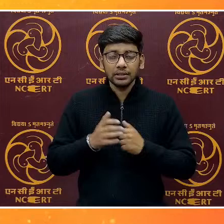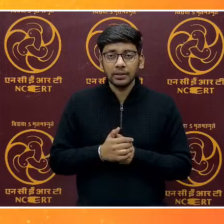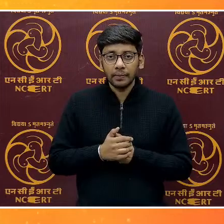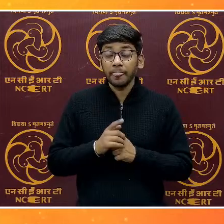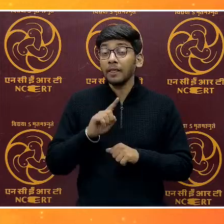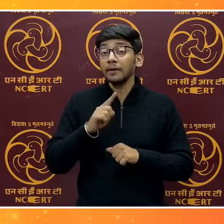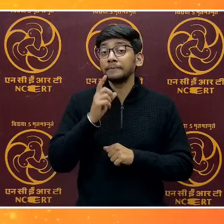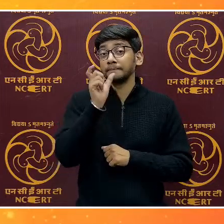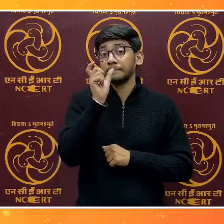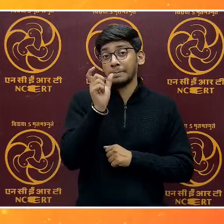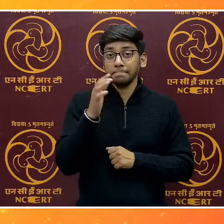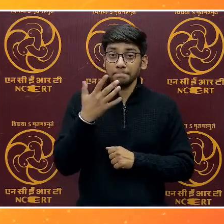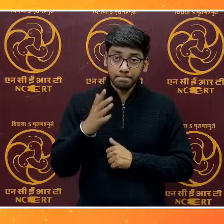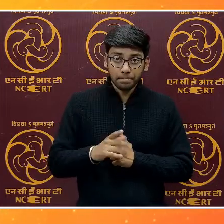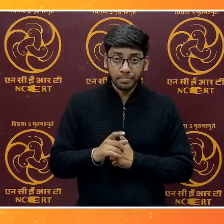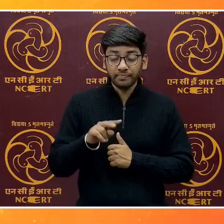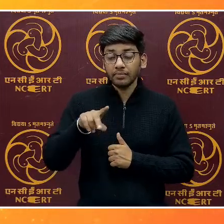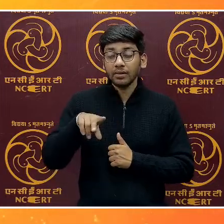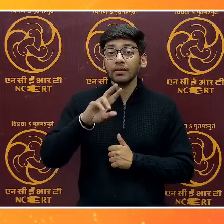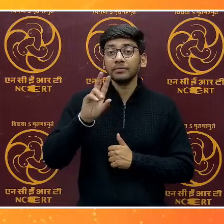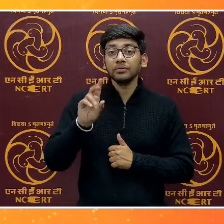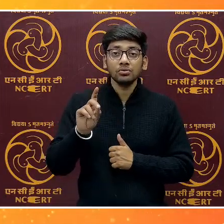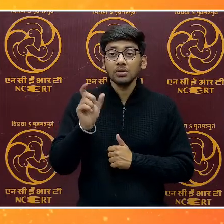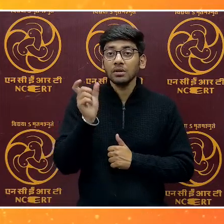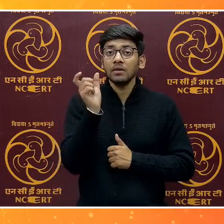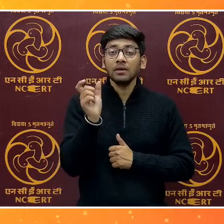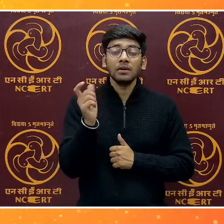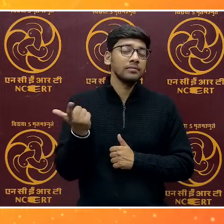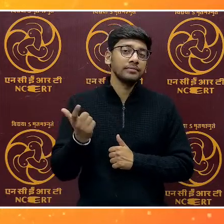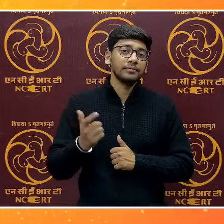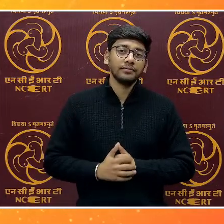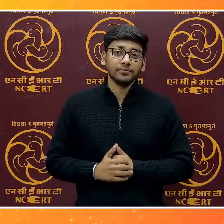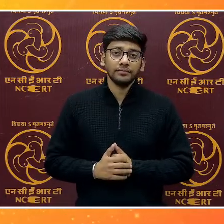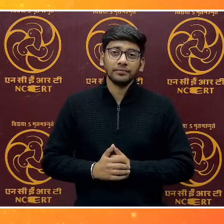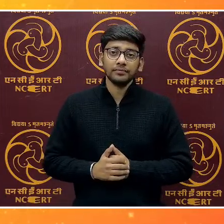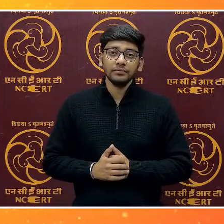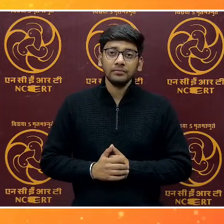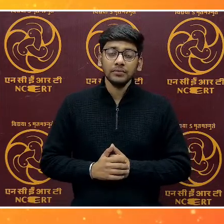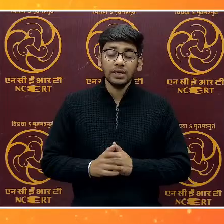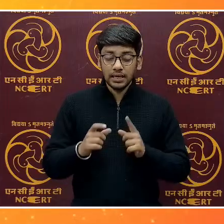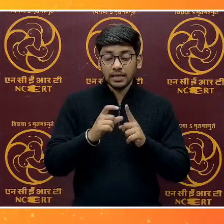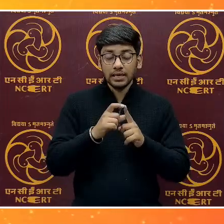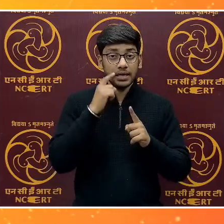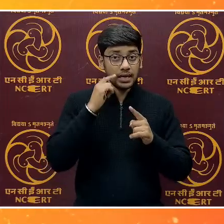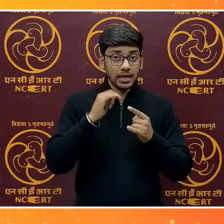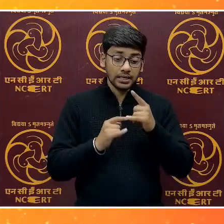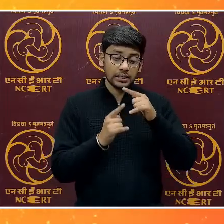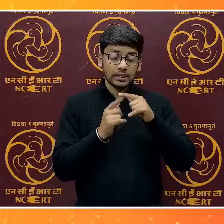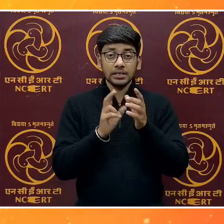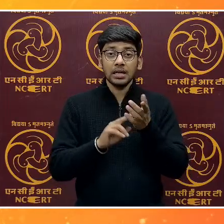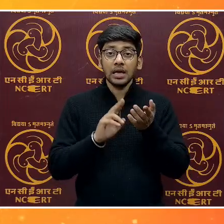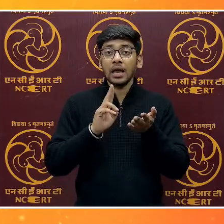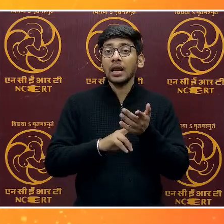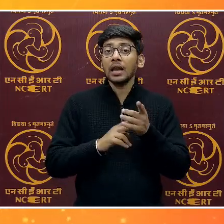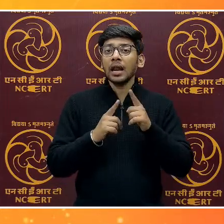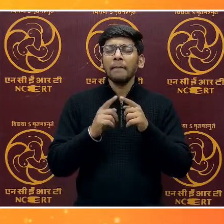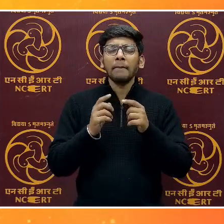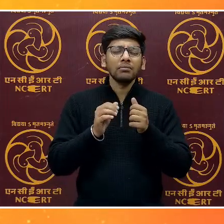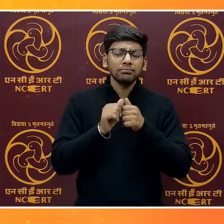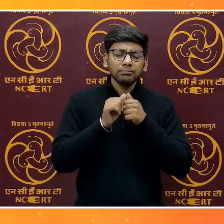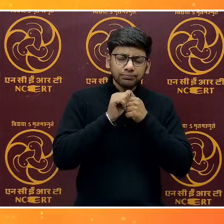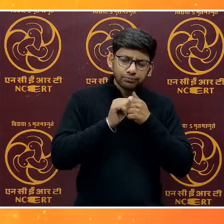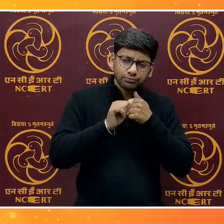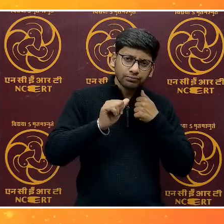and let's move on to the second word. Okay. Here we have our second word, it is distant, which means a long way